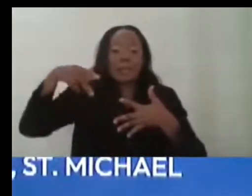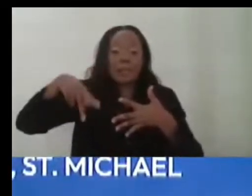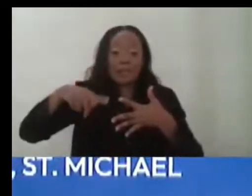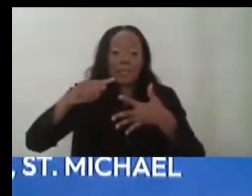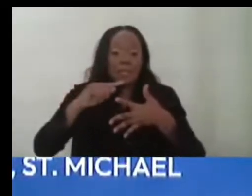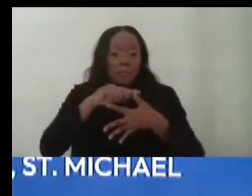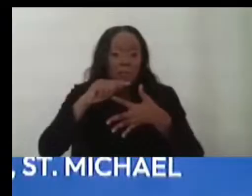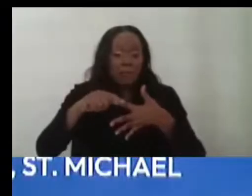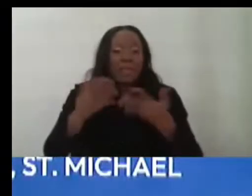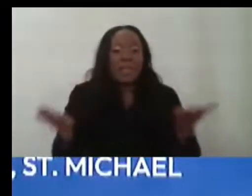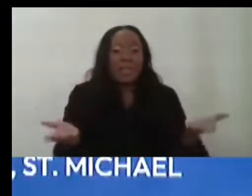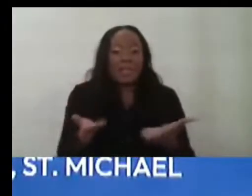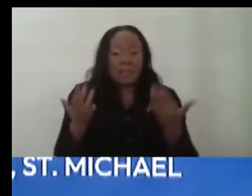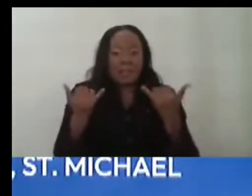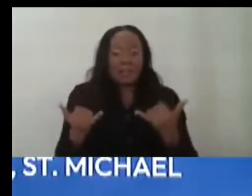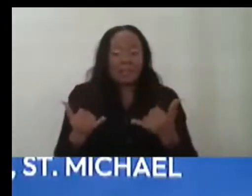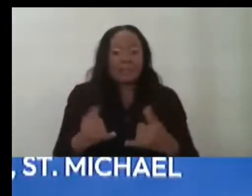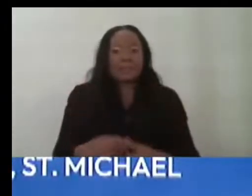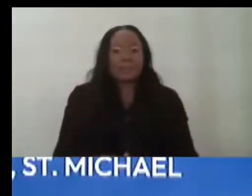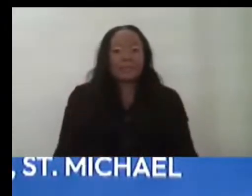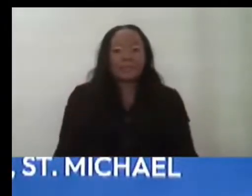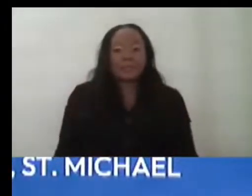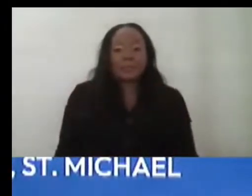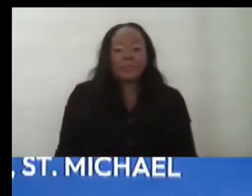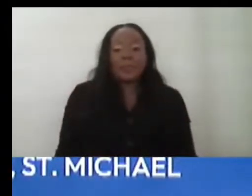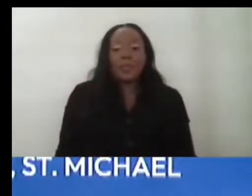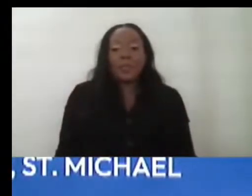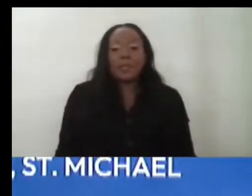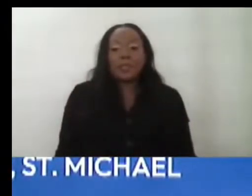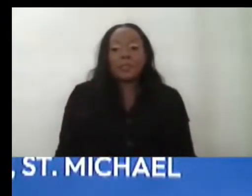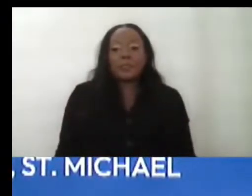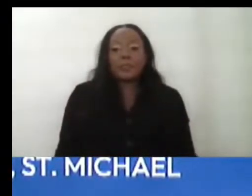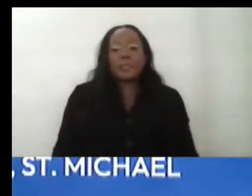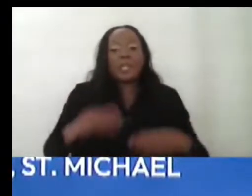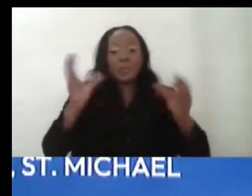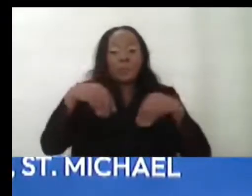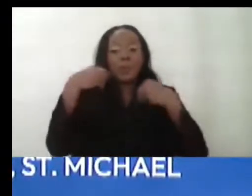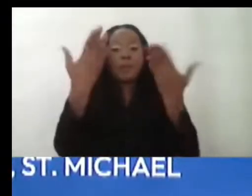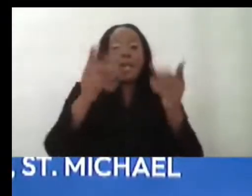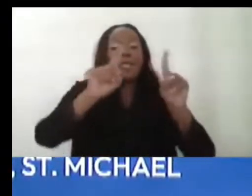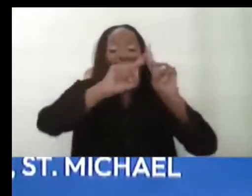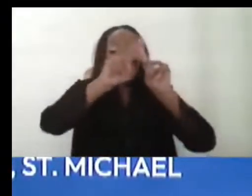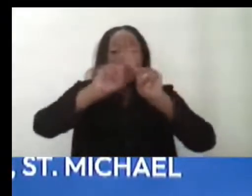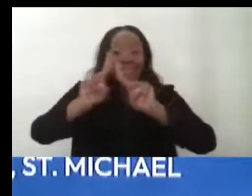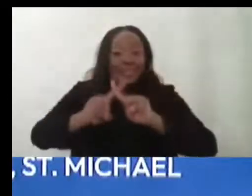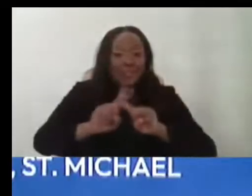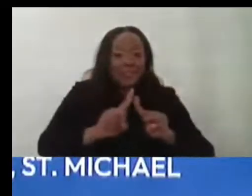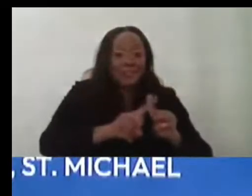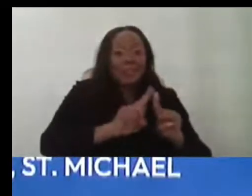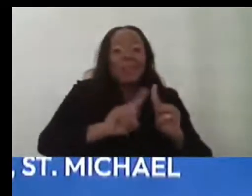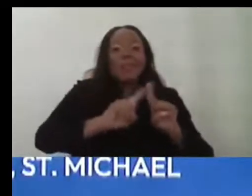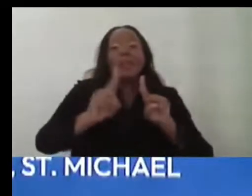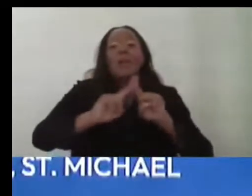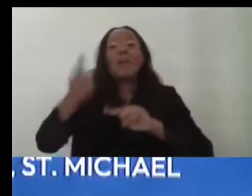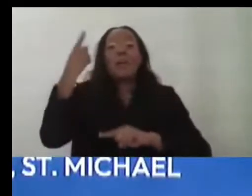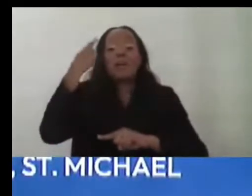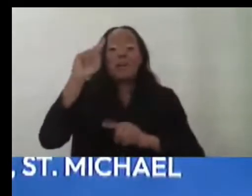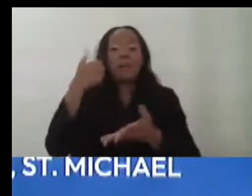These entities who contribute resources and expertise to the system as